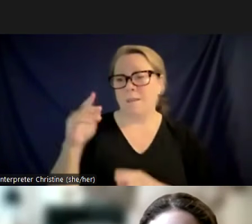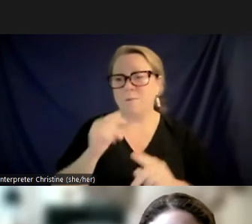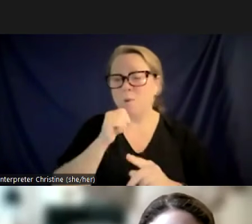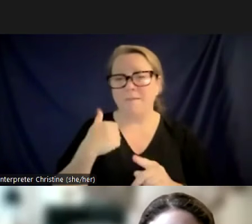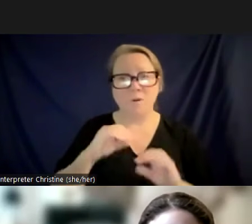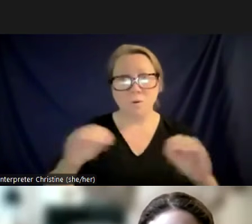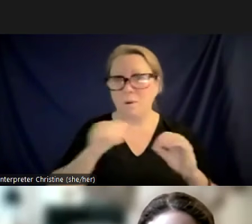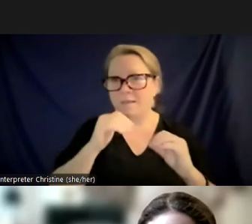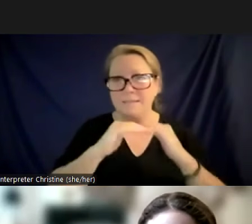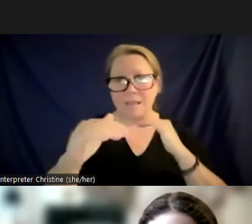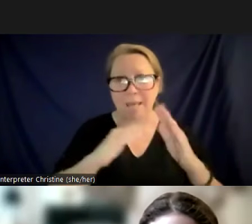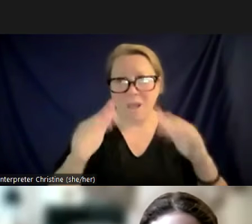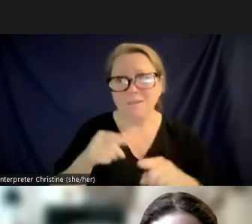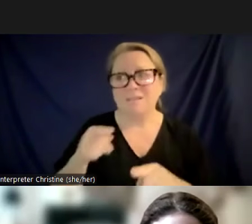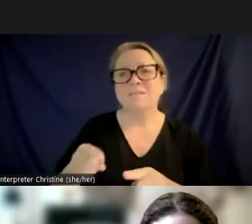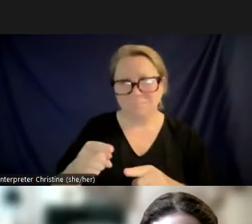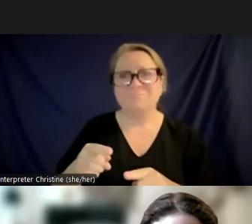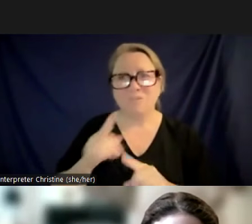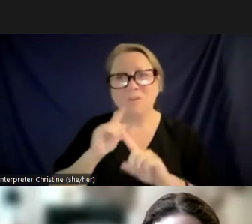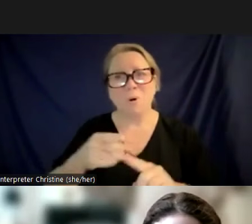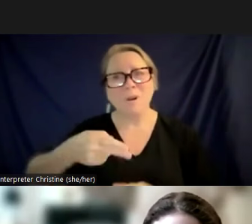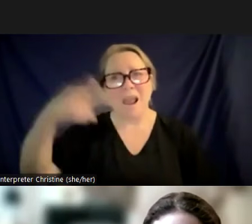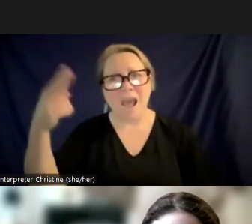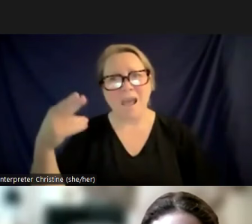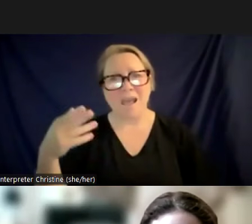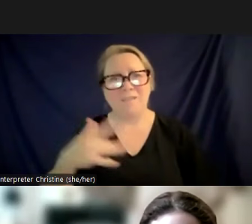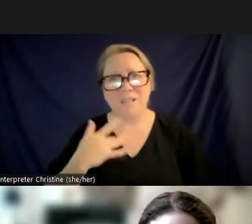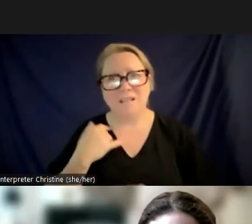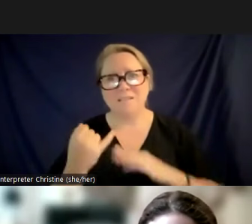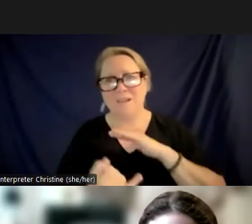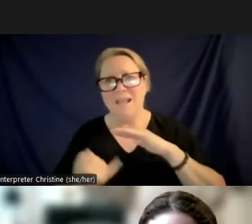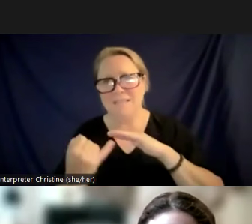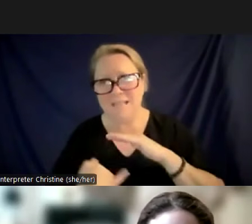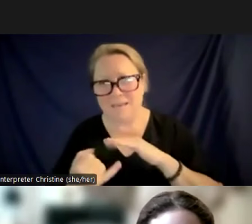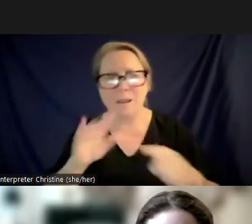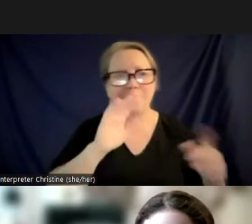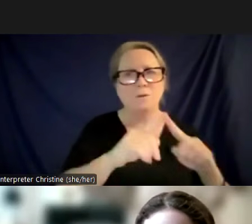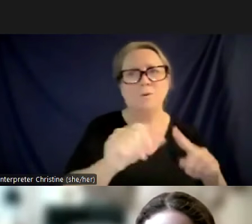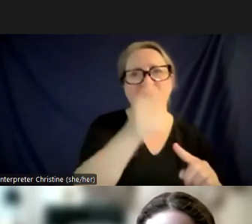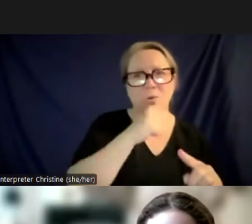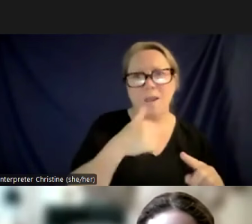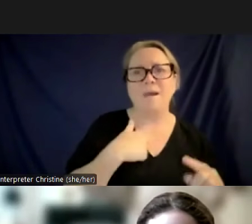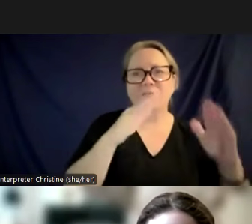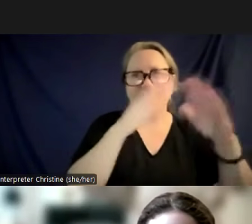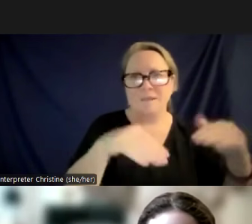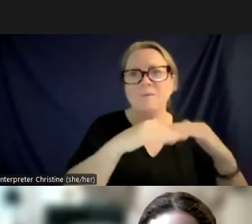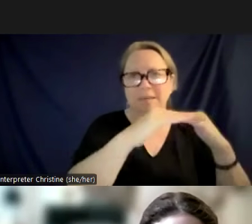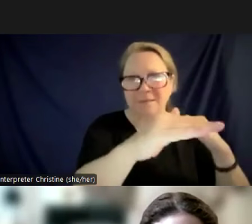more likely to report that they felt isolated from others than young people with stable housing. So you can see the findings on the